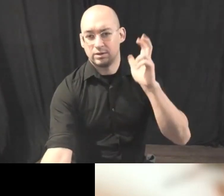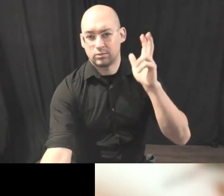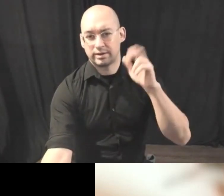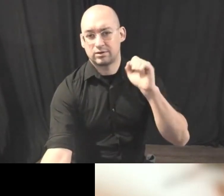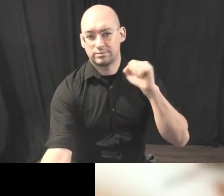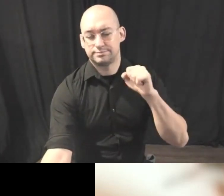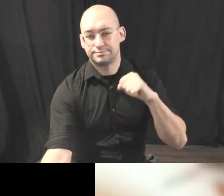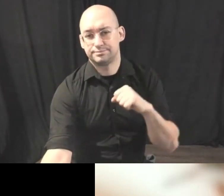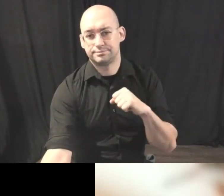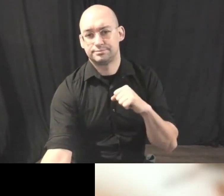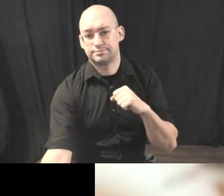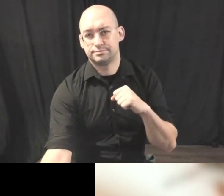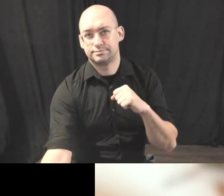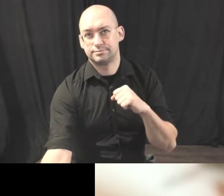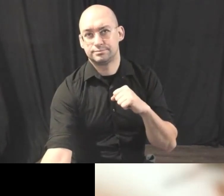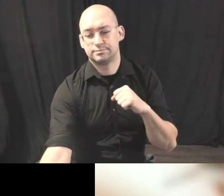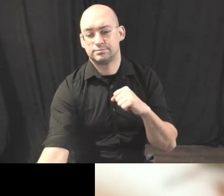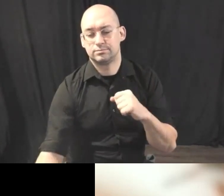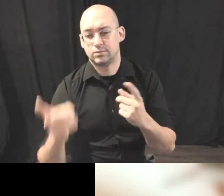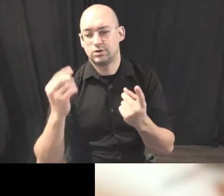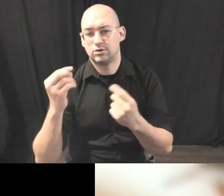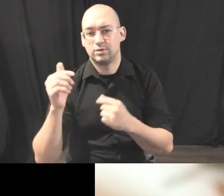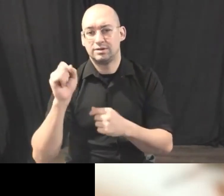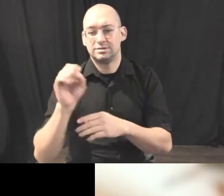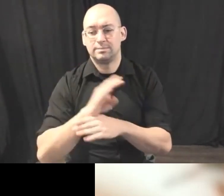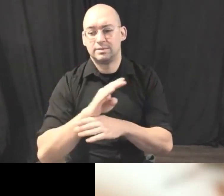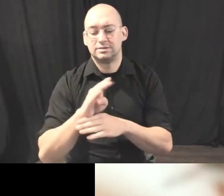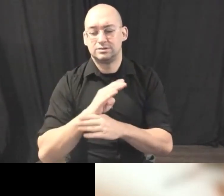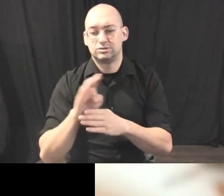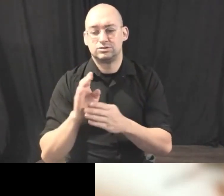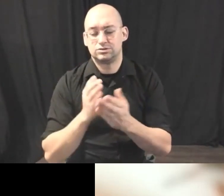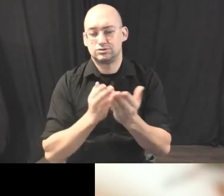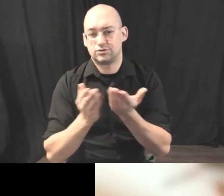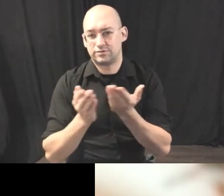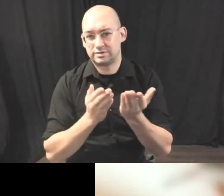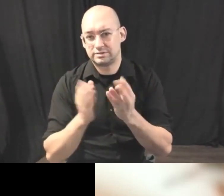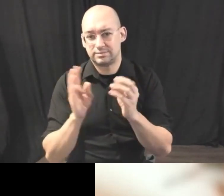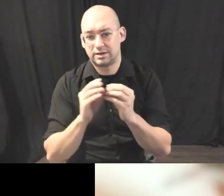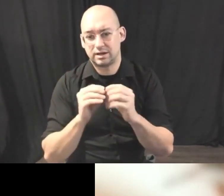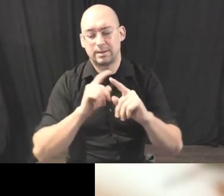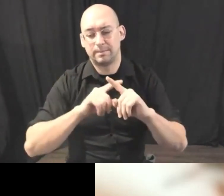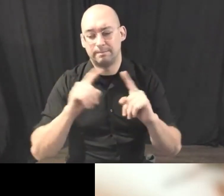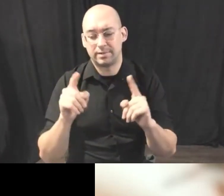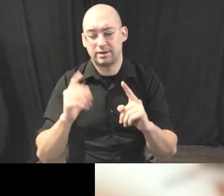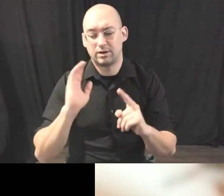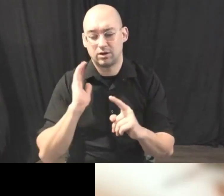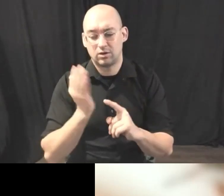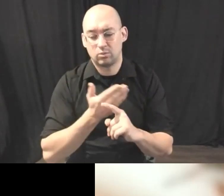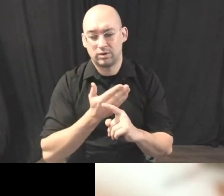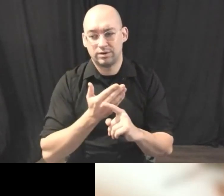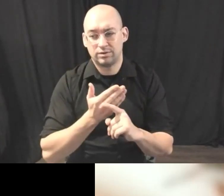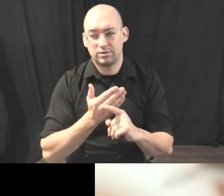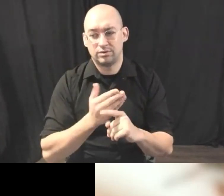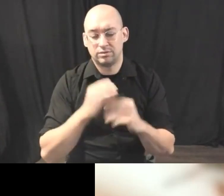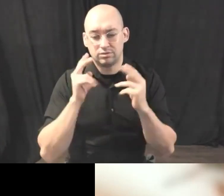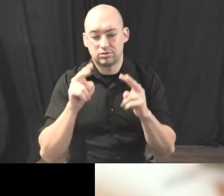previously is the Business Consumer Services Housing Agency. They've been amazing partners. But we are going to be, we're looking at all of the